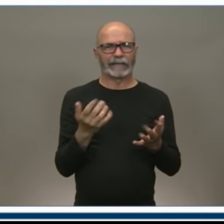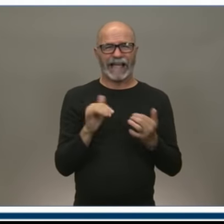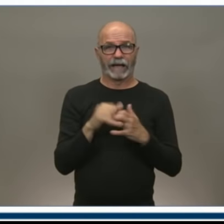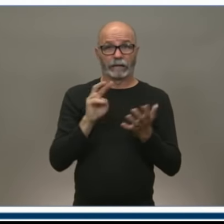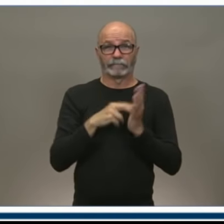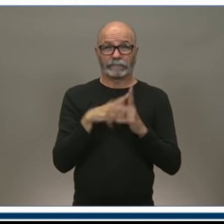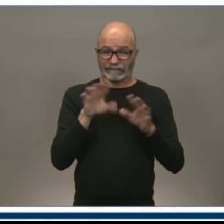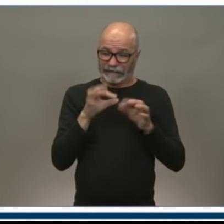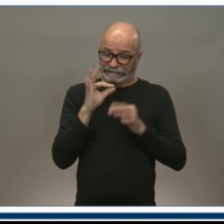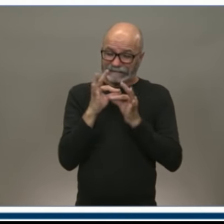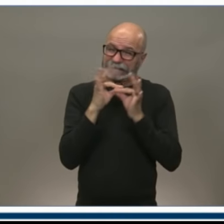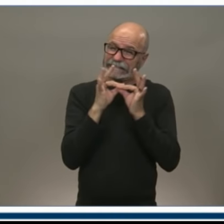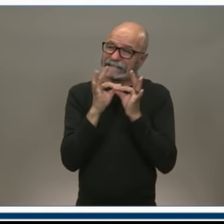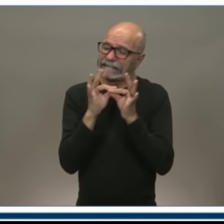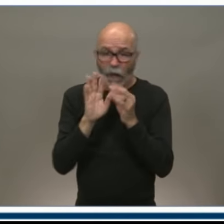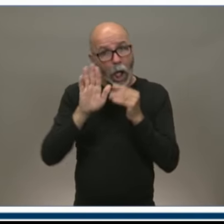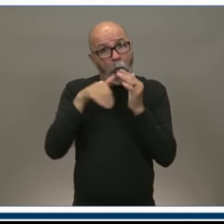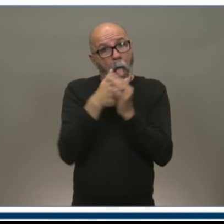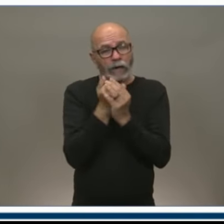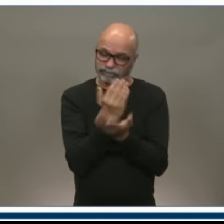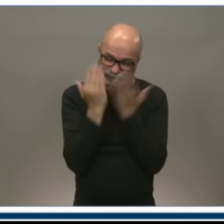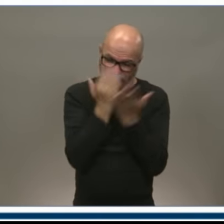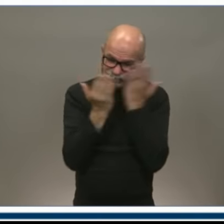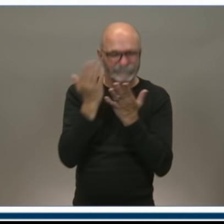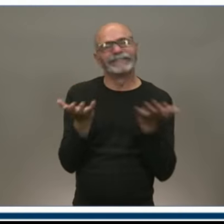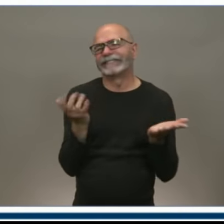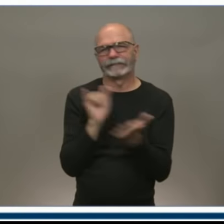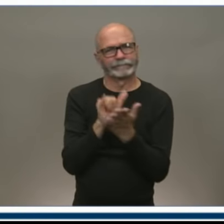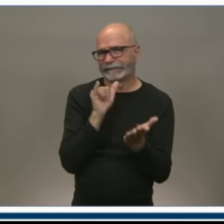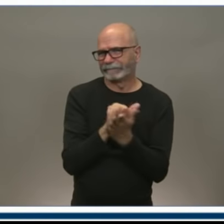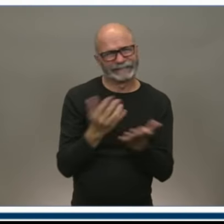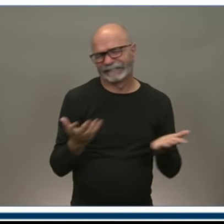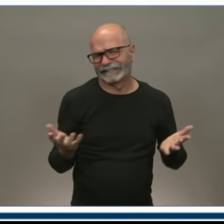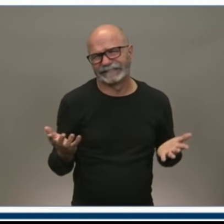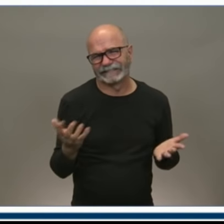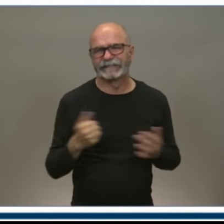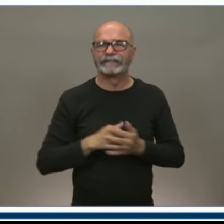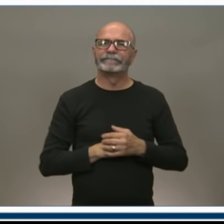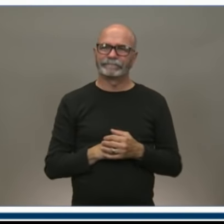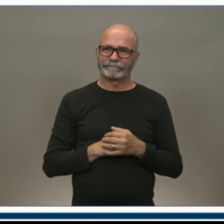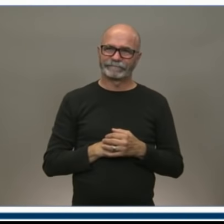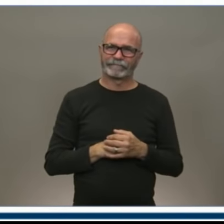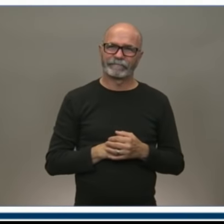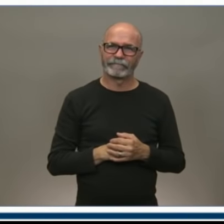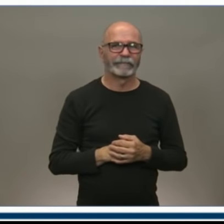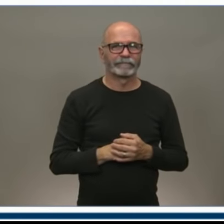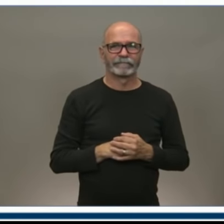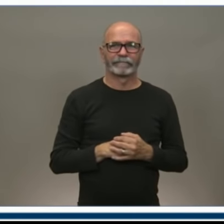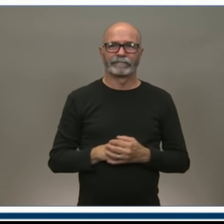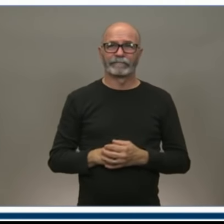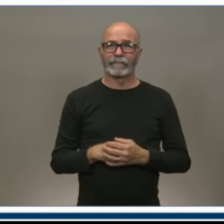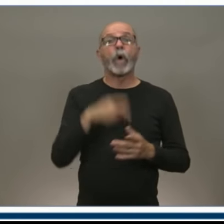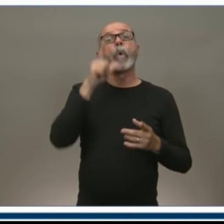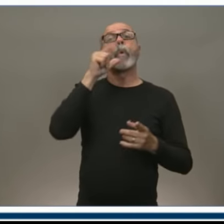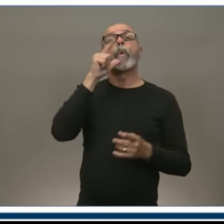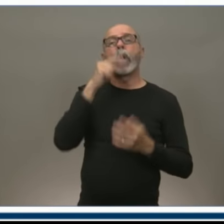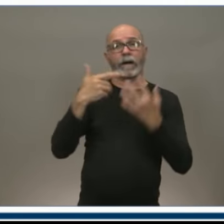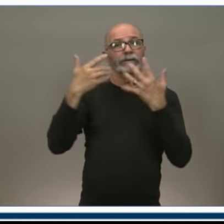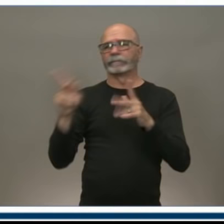for a number of reasons. But most importantly, it's people who are asking for this are perhaps not understanding the